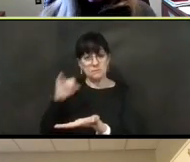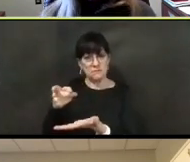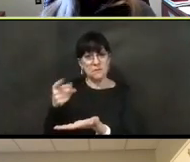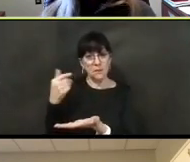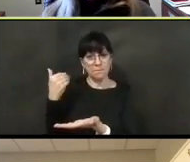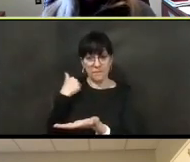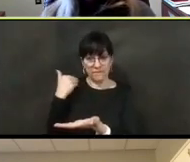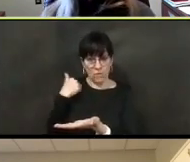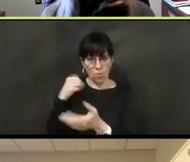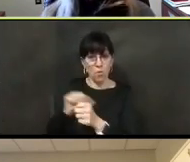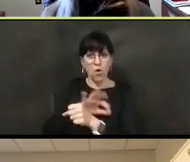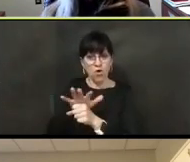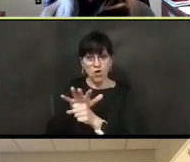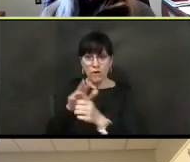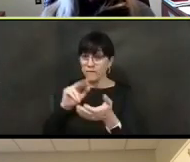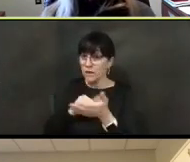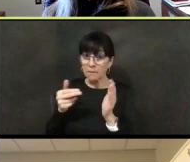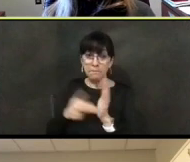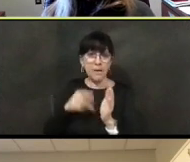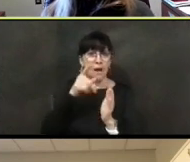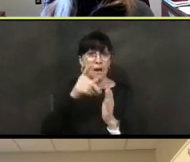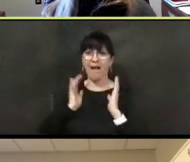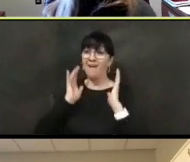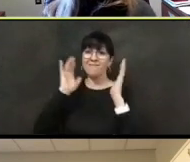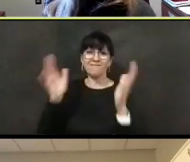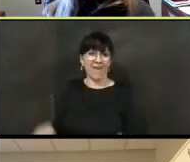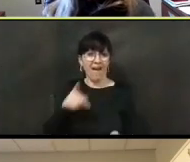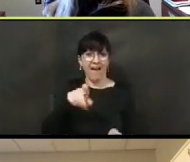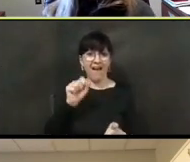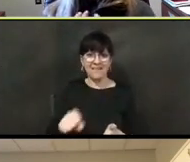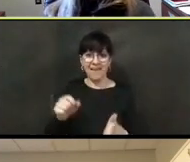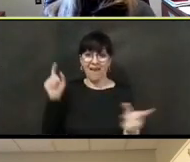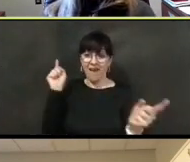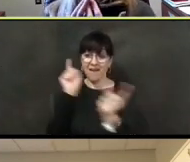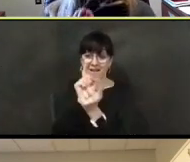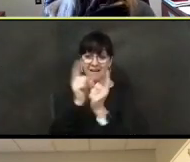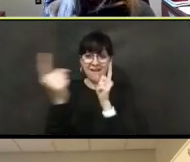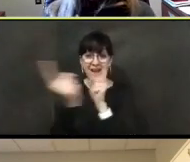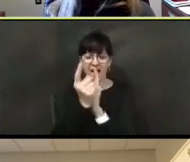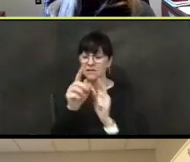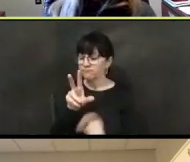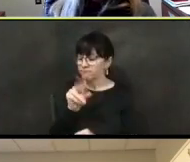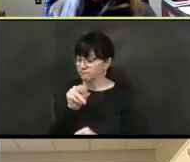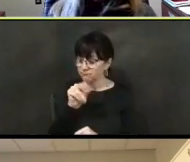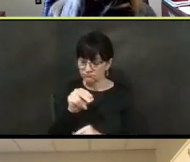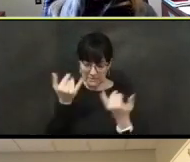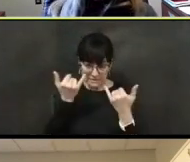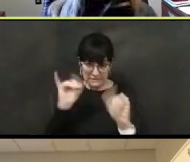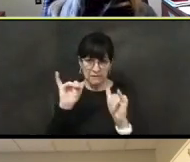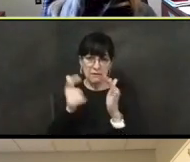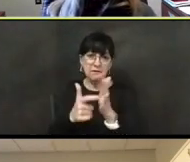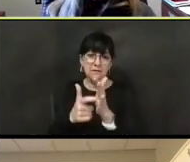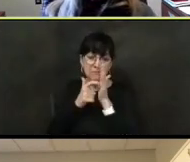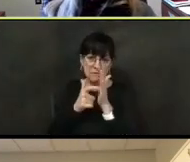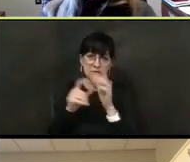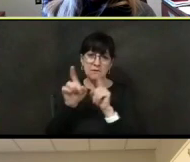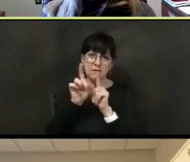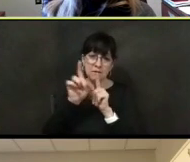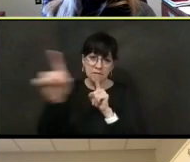going to get it again. And so while everybody is going to have to social distance and wear face coverings,